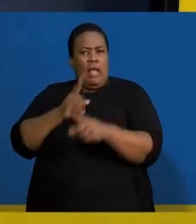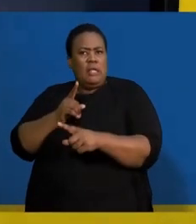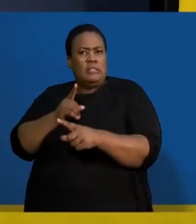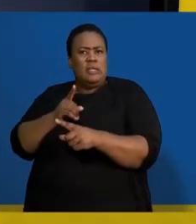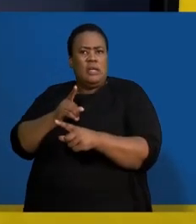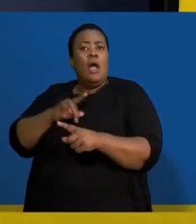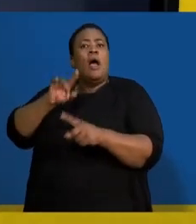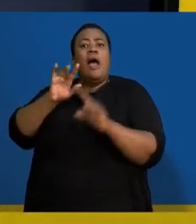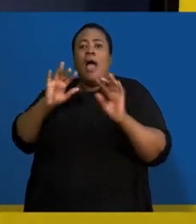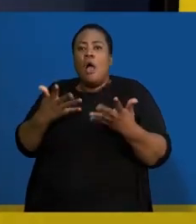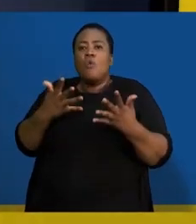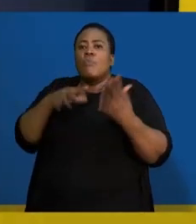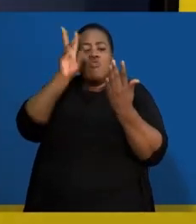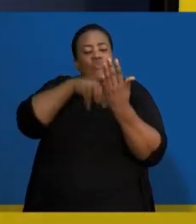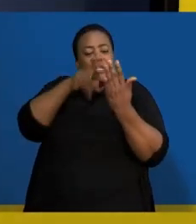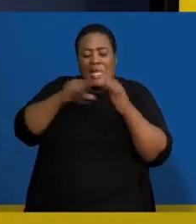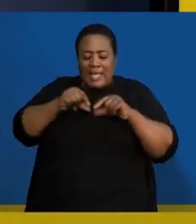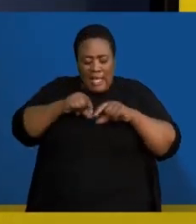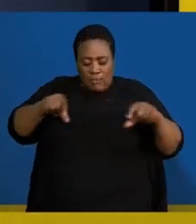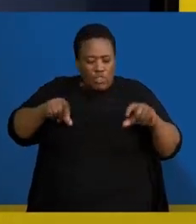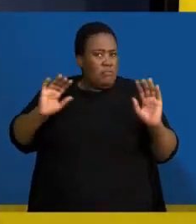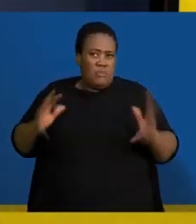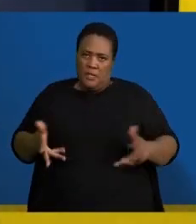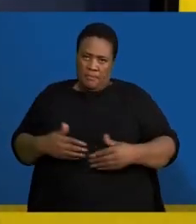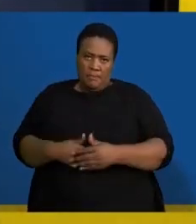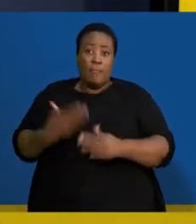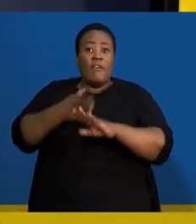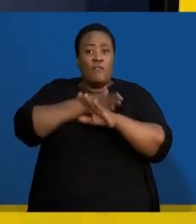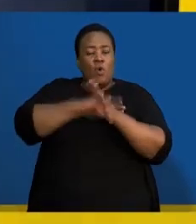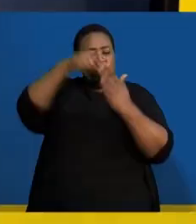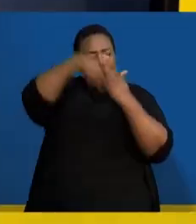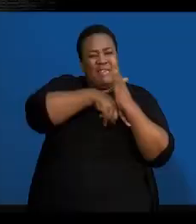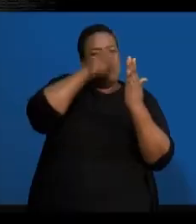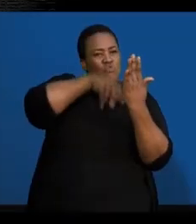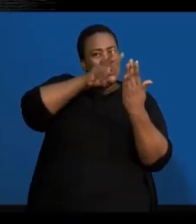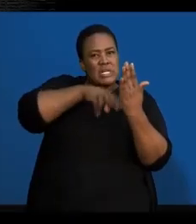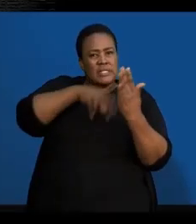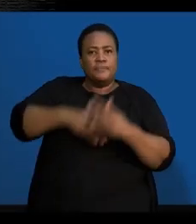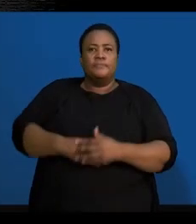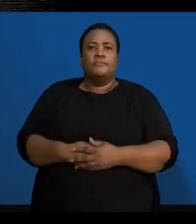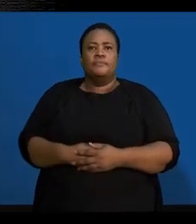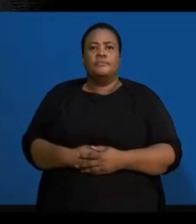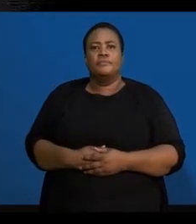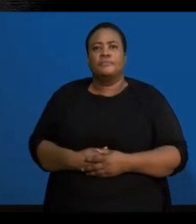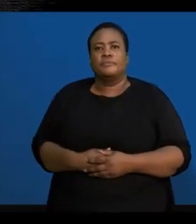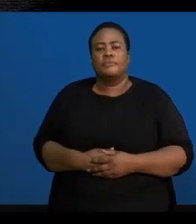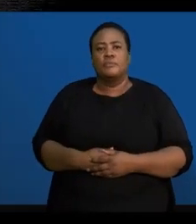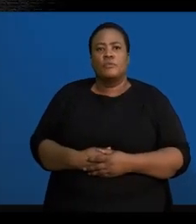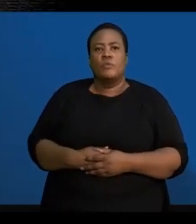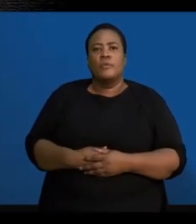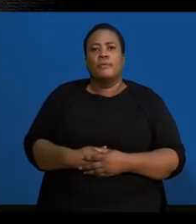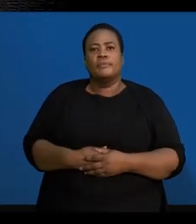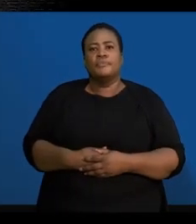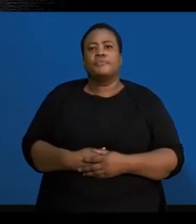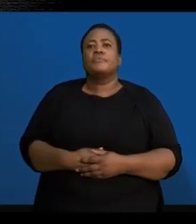caption before you read the actual source. Okay. So now let's move on to the actual source.